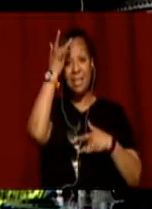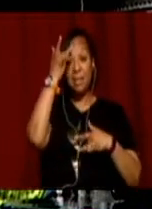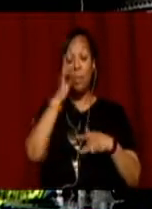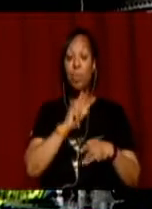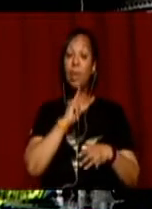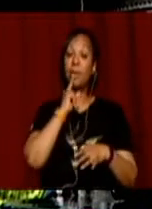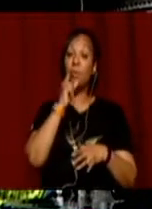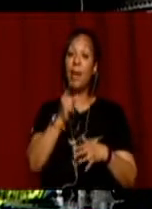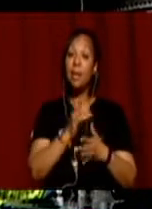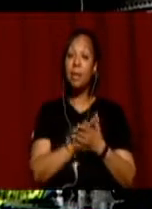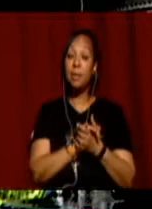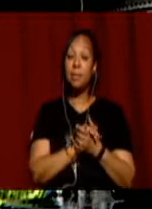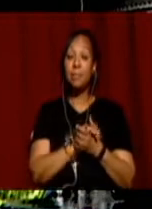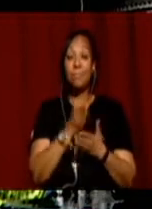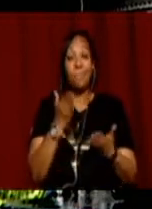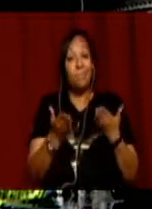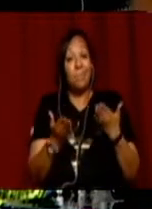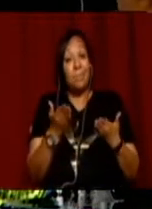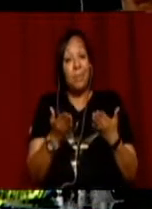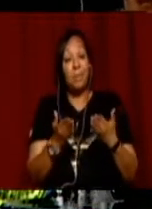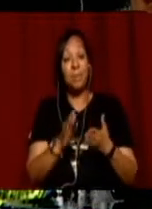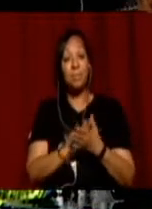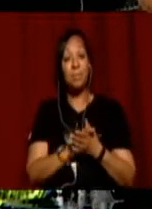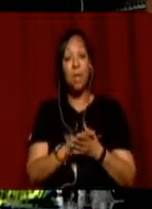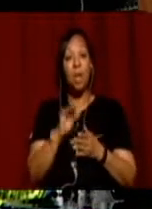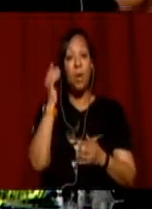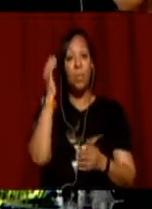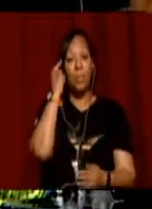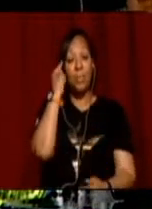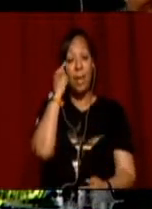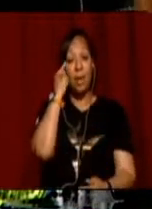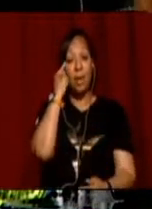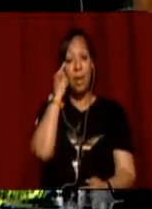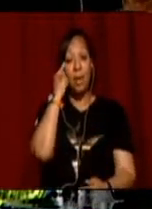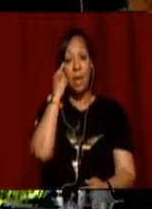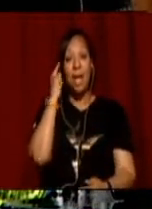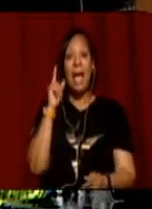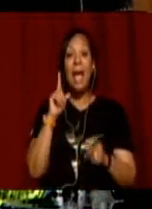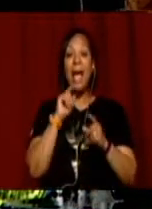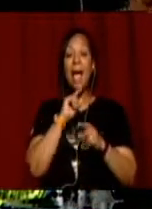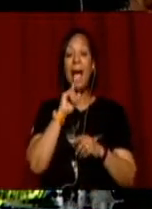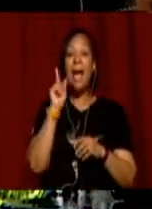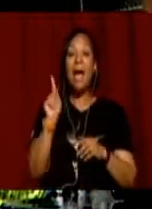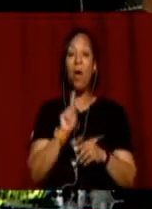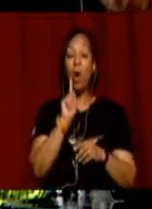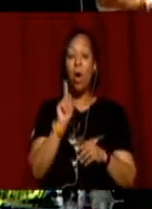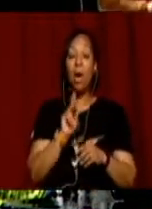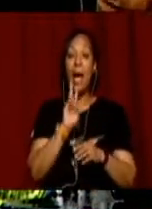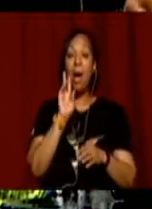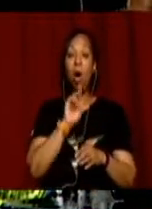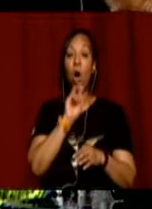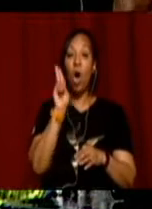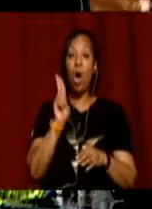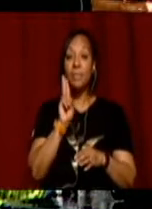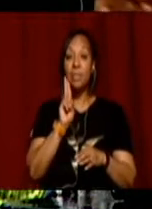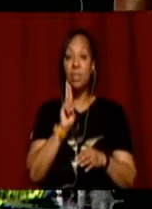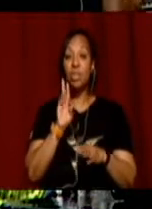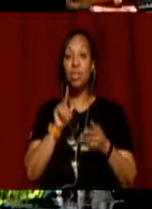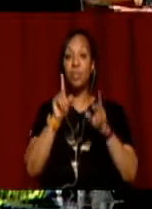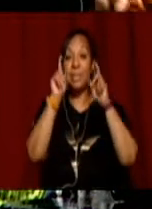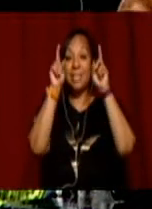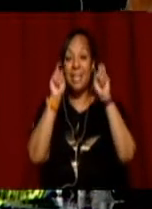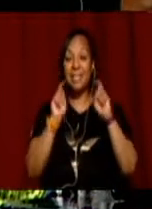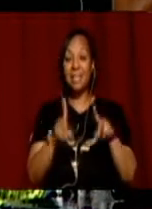actuality, I may not be. With that in mind, how often do we test the county workers? You said we